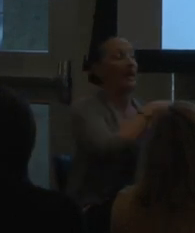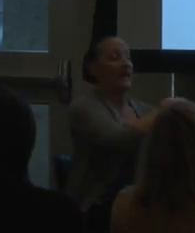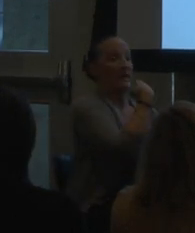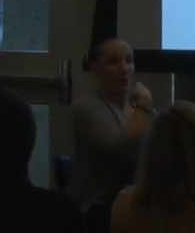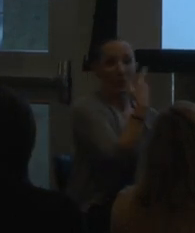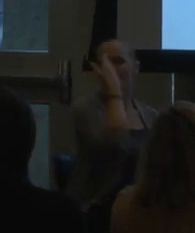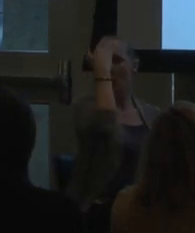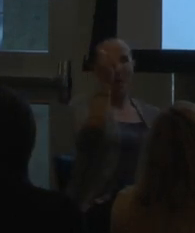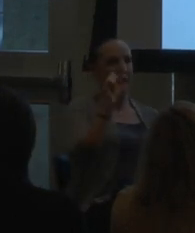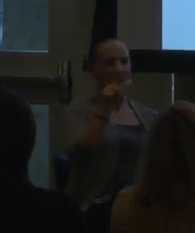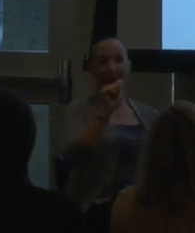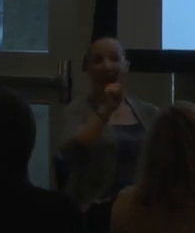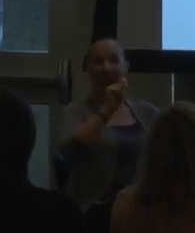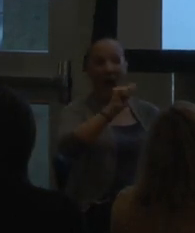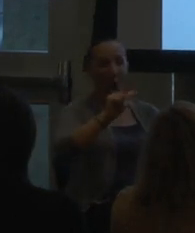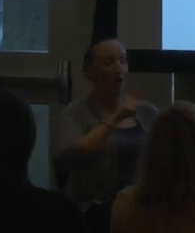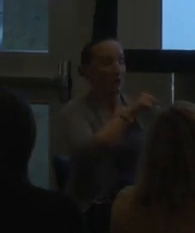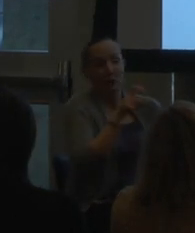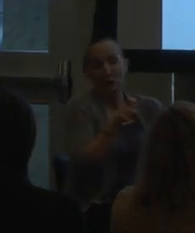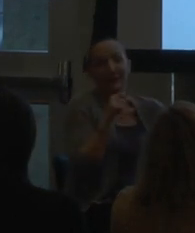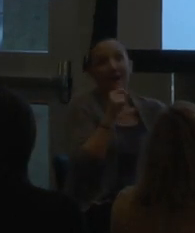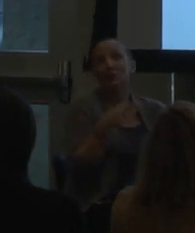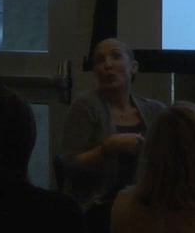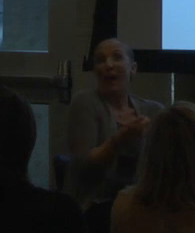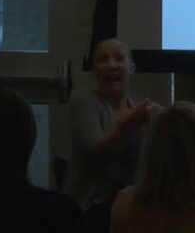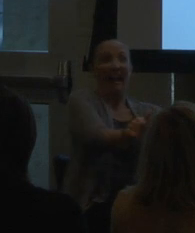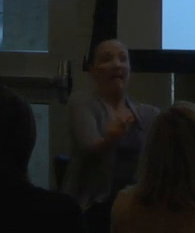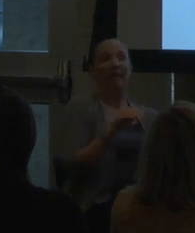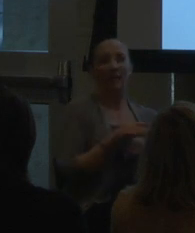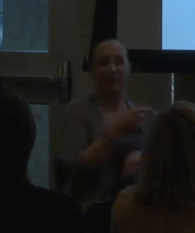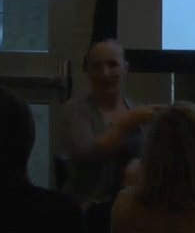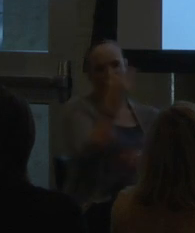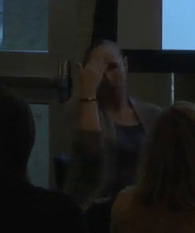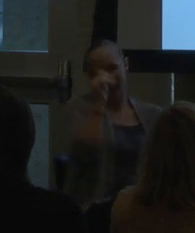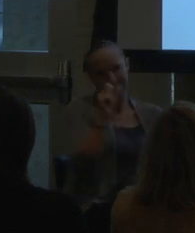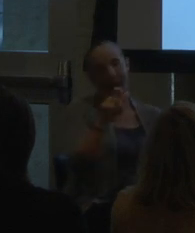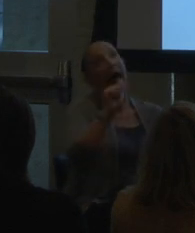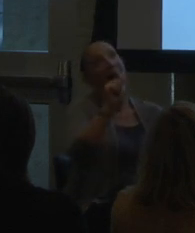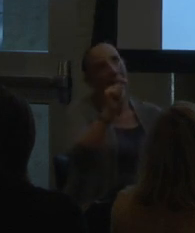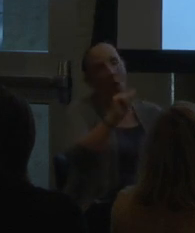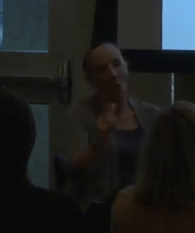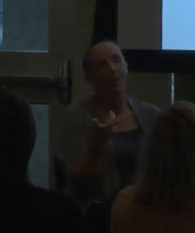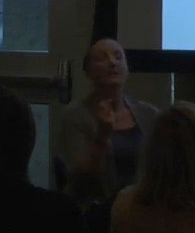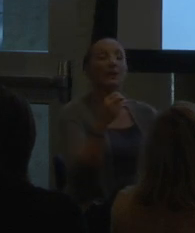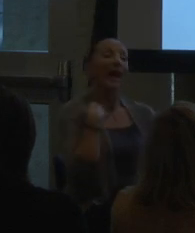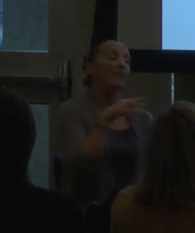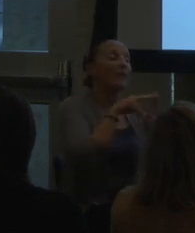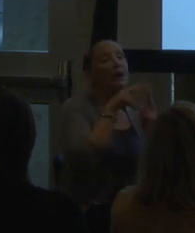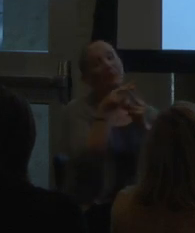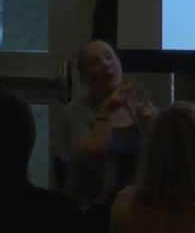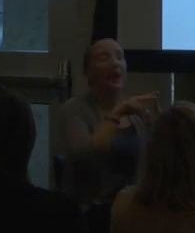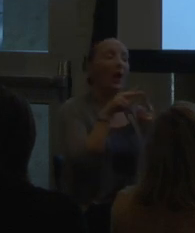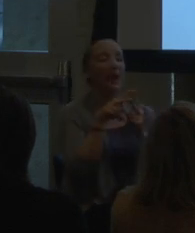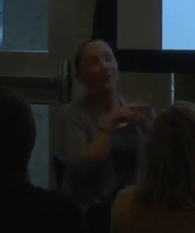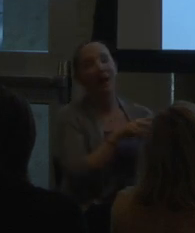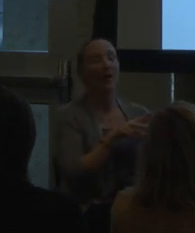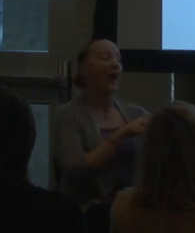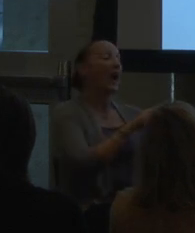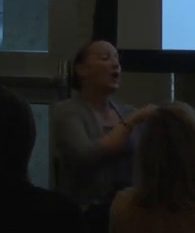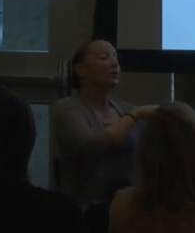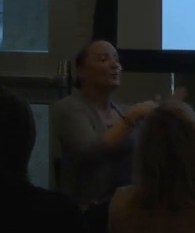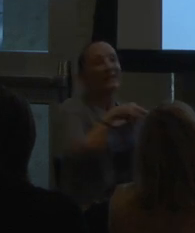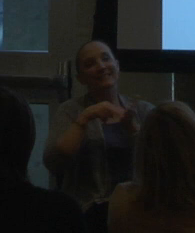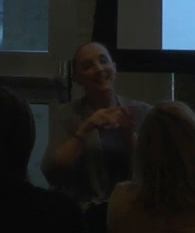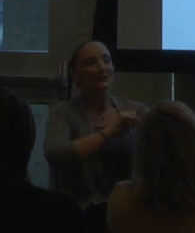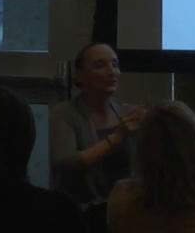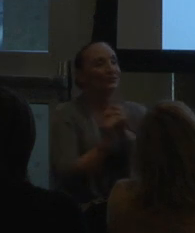all, so they shouldn't show any effects because they don't know ASL. Okay, and then we had all these wonderful word pairs that were matched for translation,